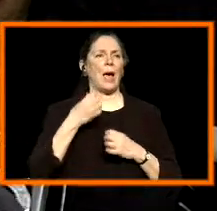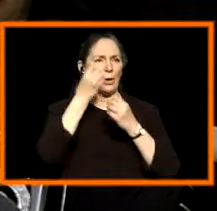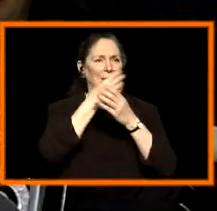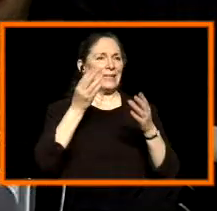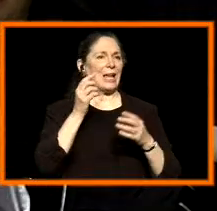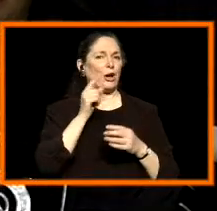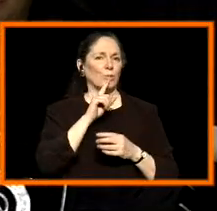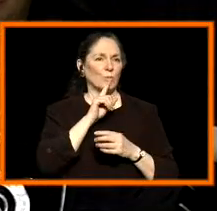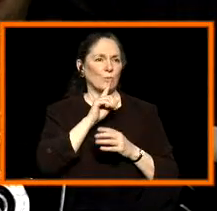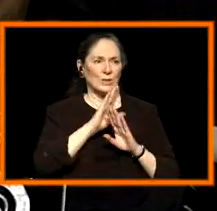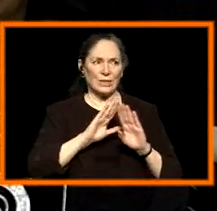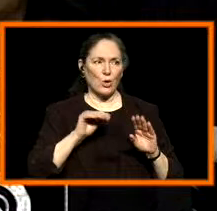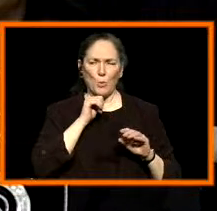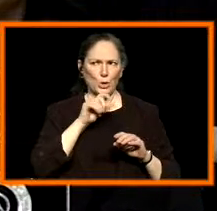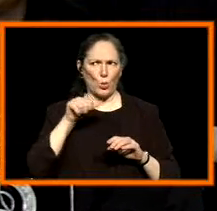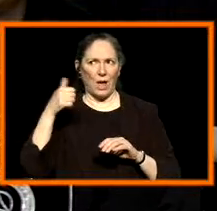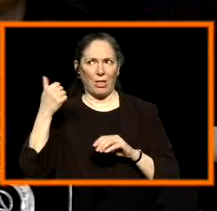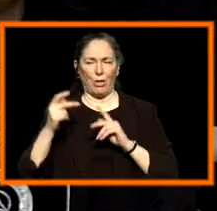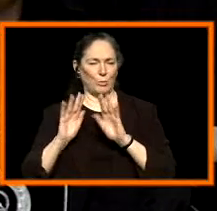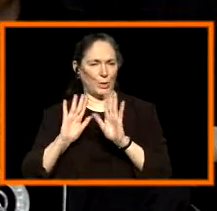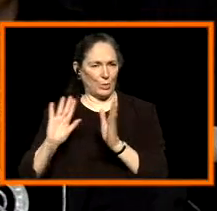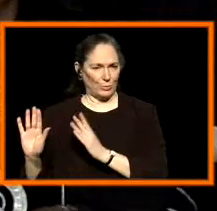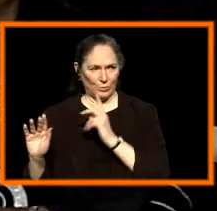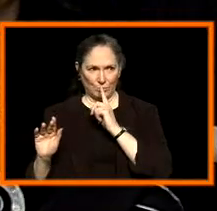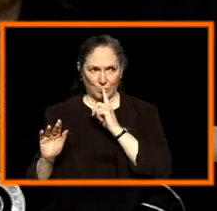tell you a secret, but don't tell anybody else.